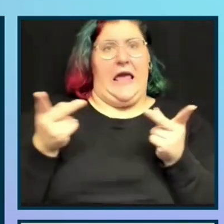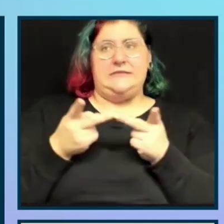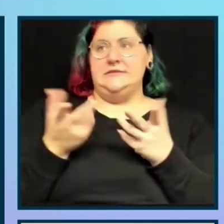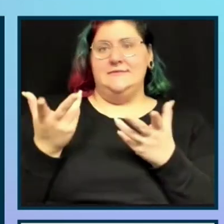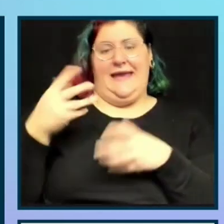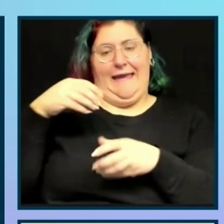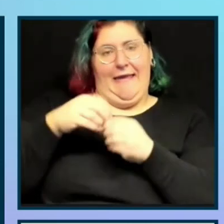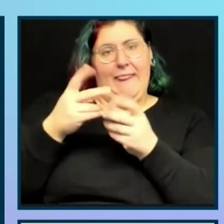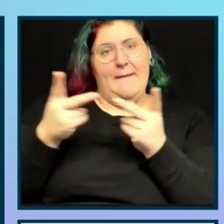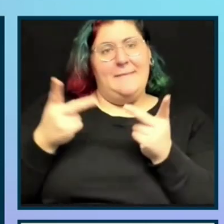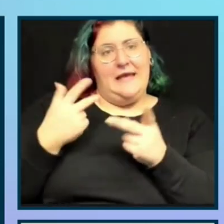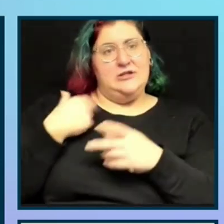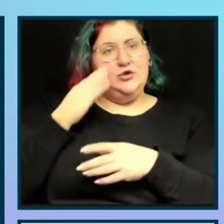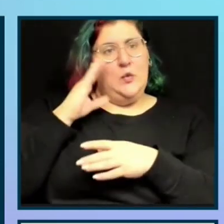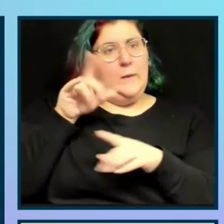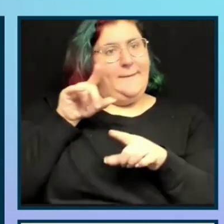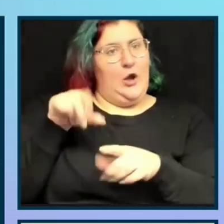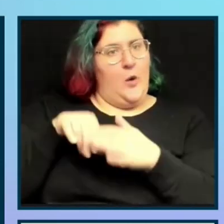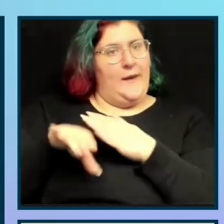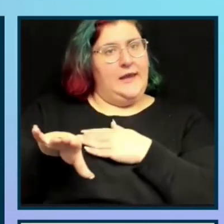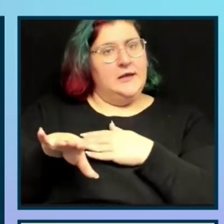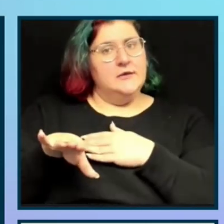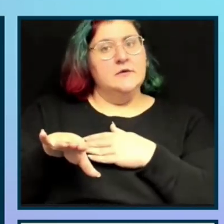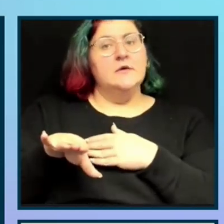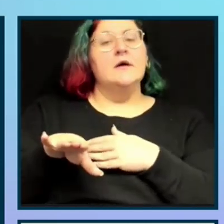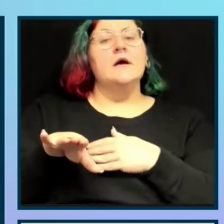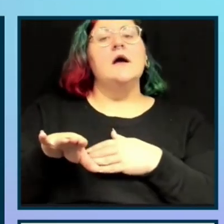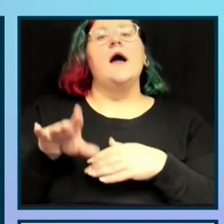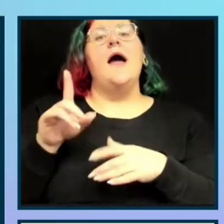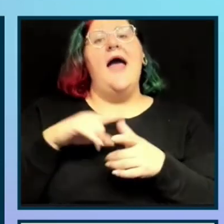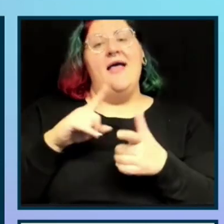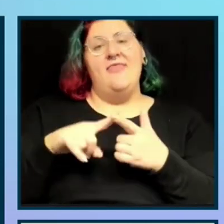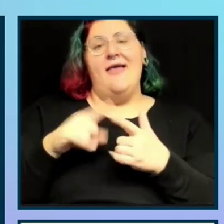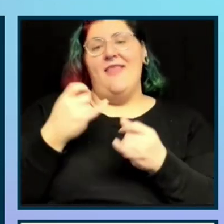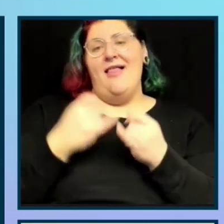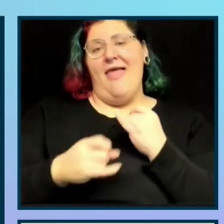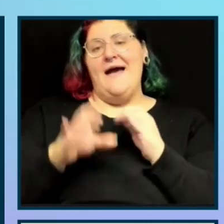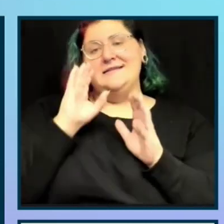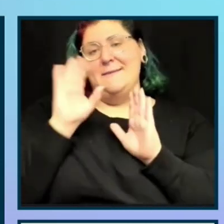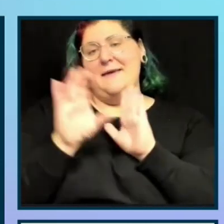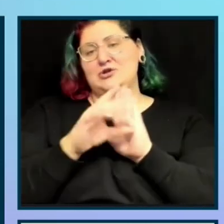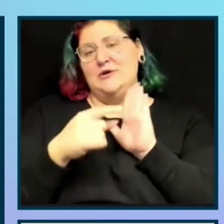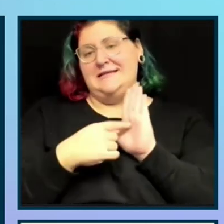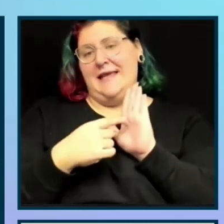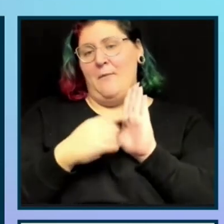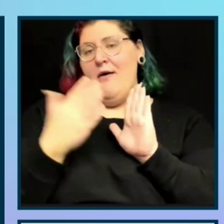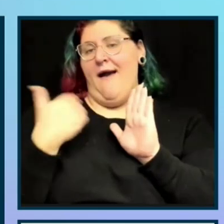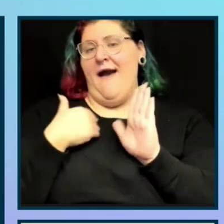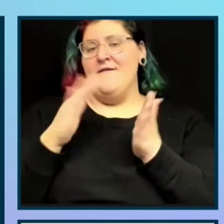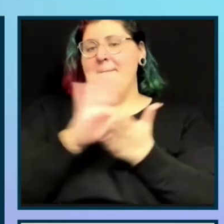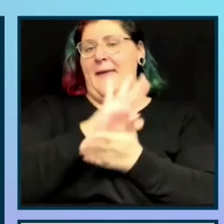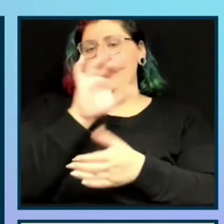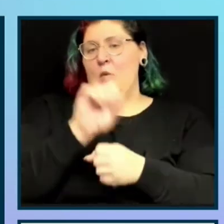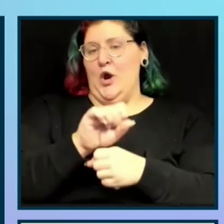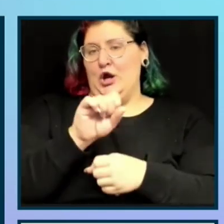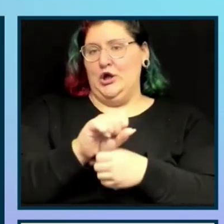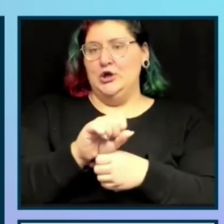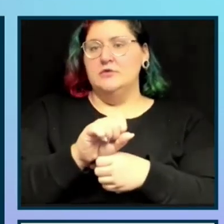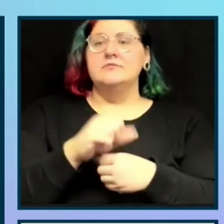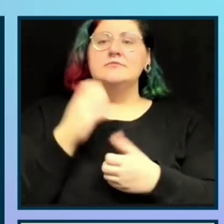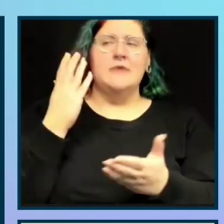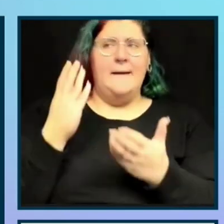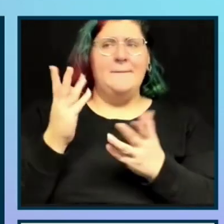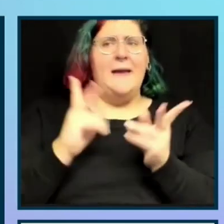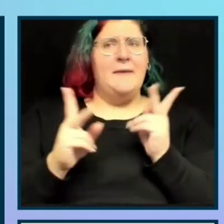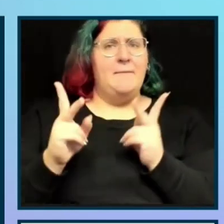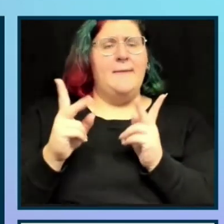the last example is a picture of paperwork. So lots of places will have you sign liability waivers, or you'll